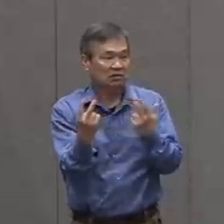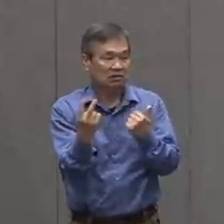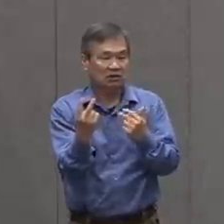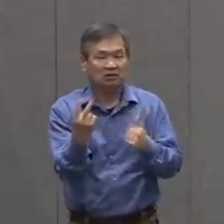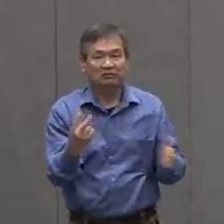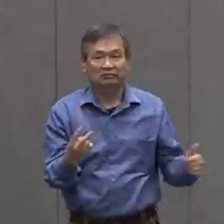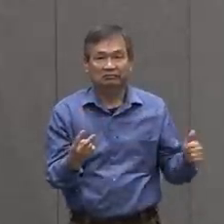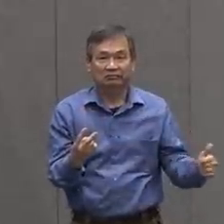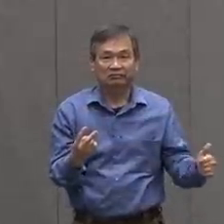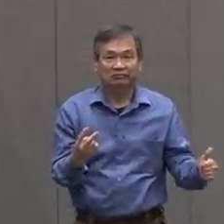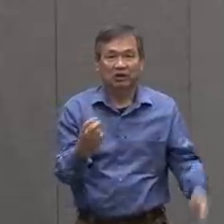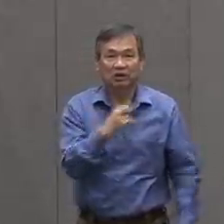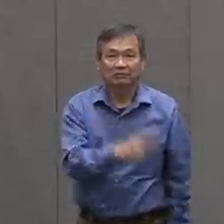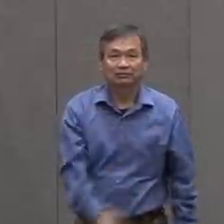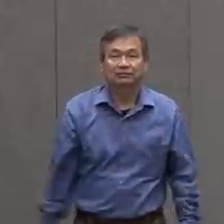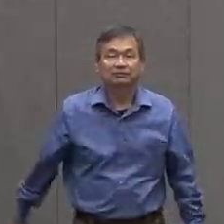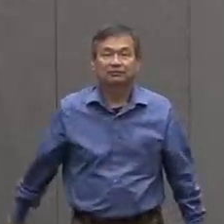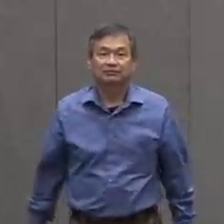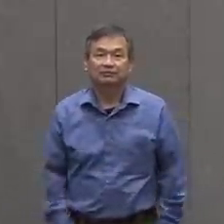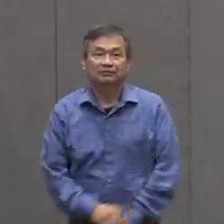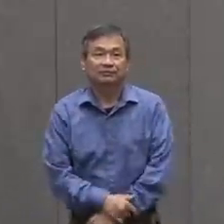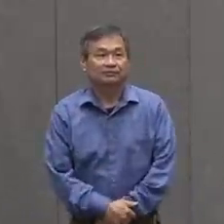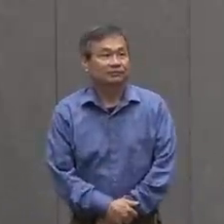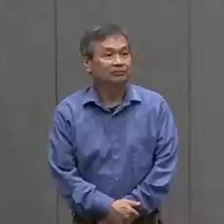comes after 12.